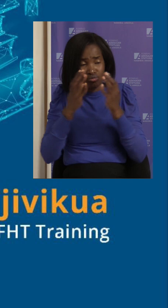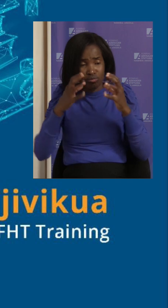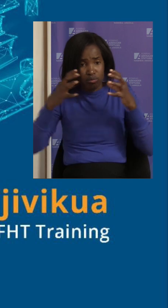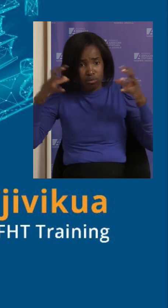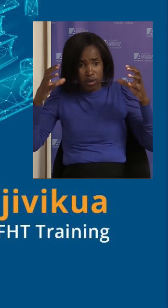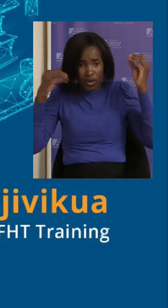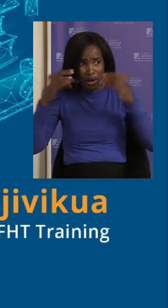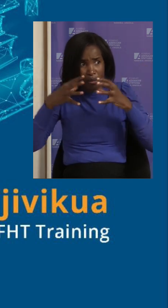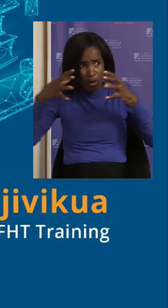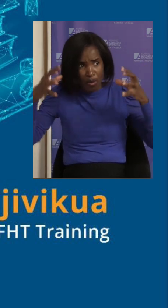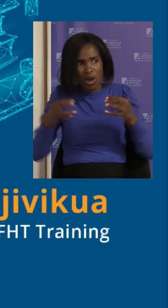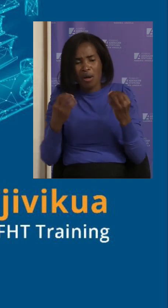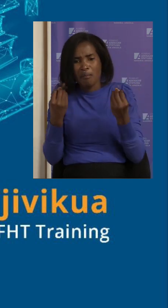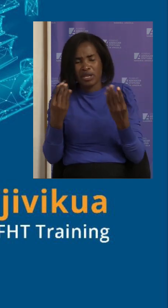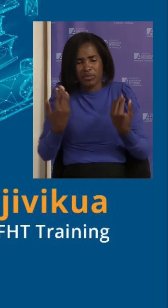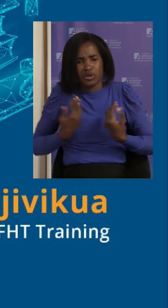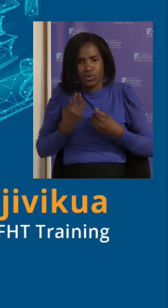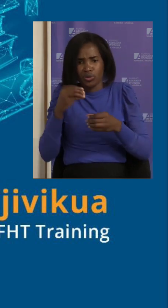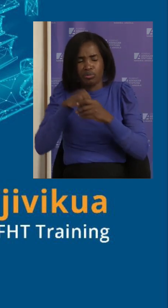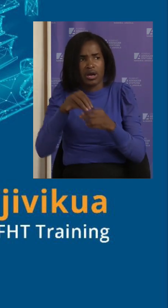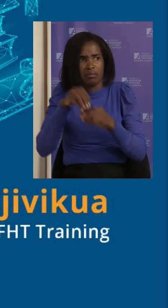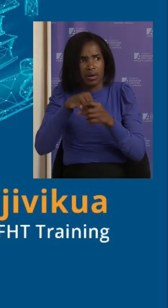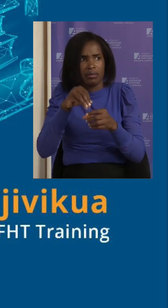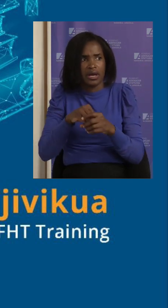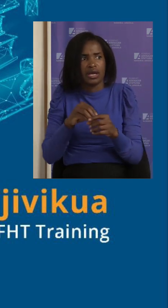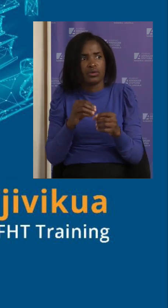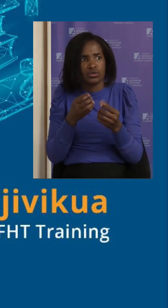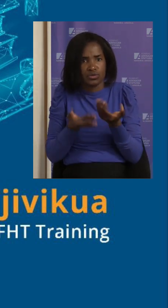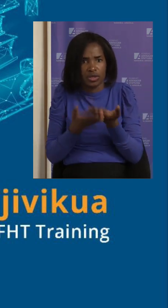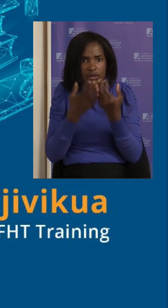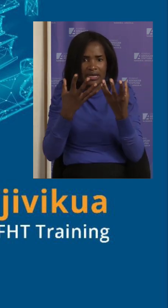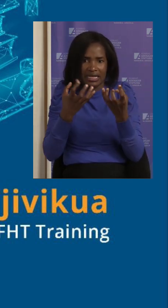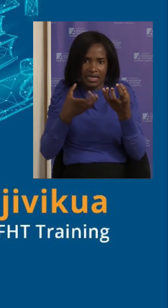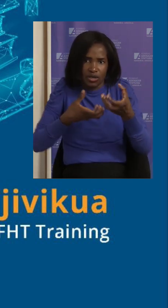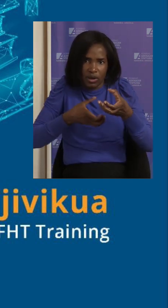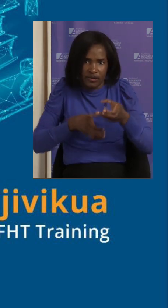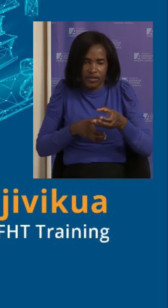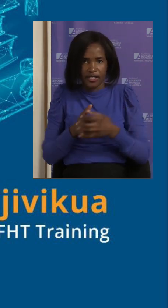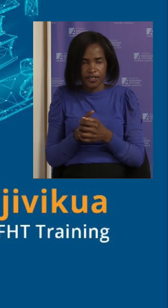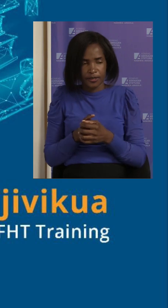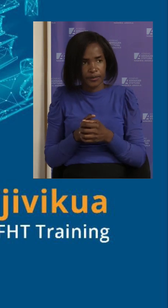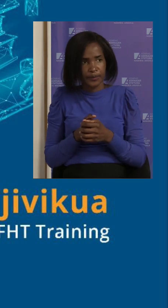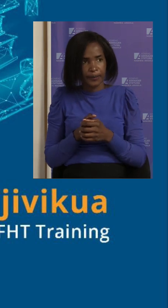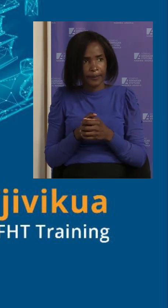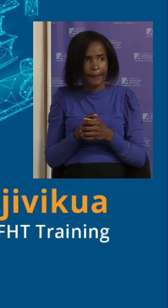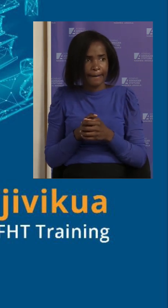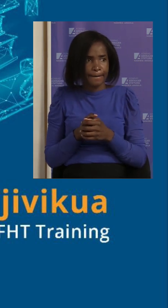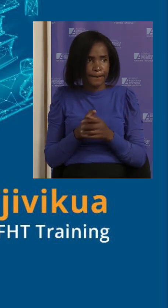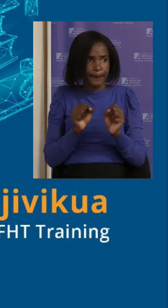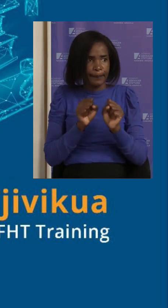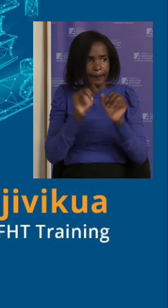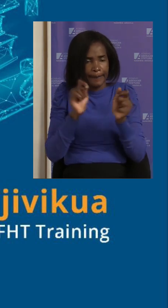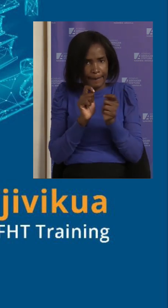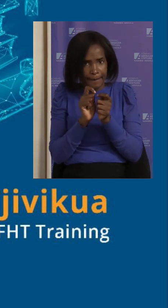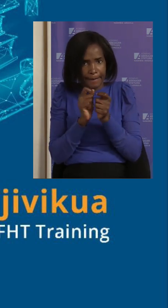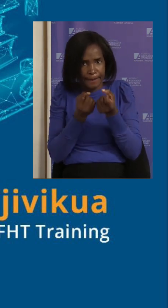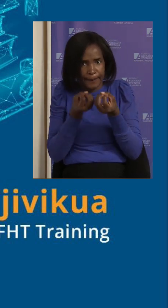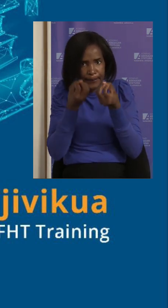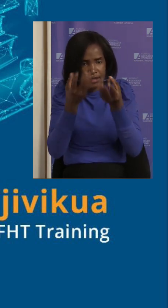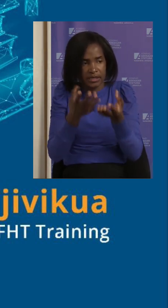serving the population in the acquisition of much needed qualification. The system needs to be supplied